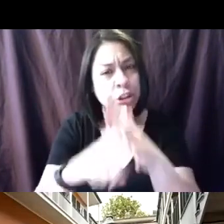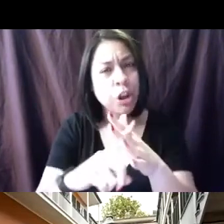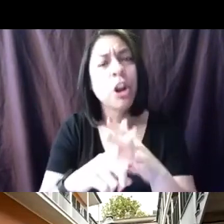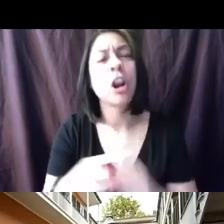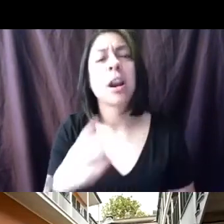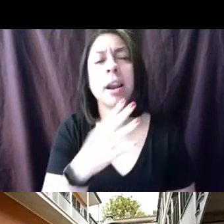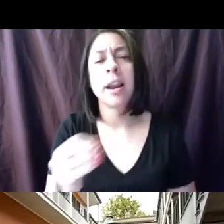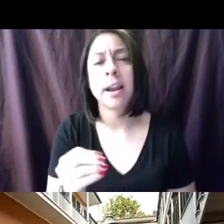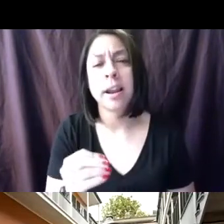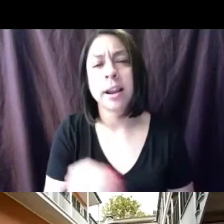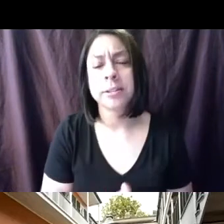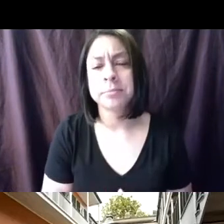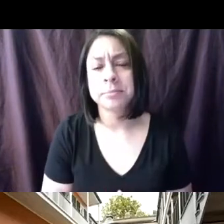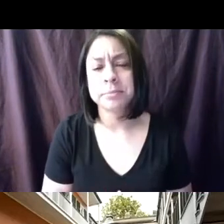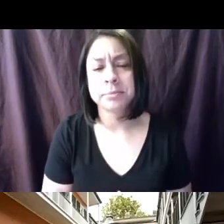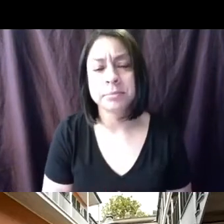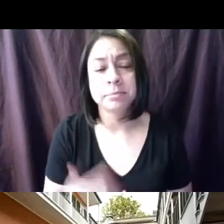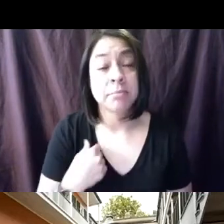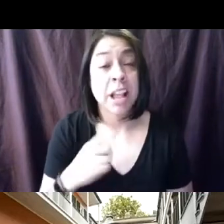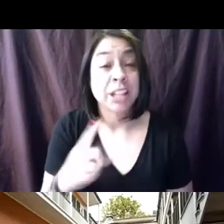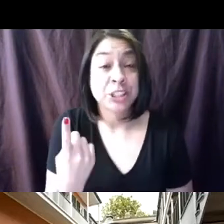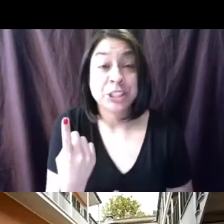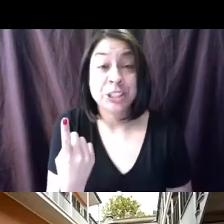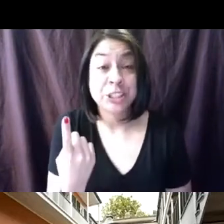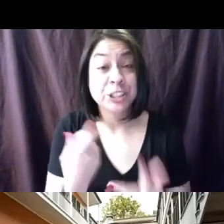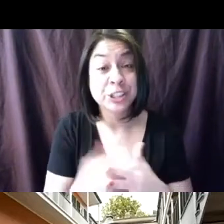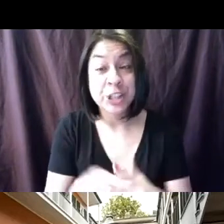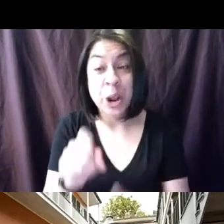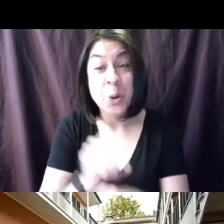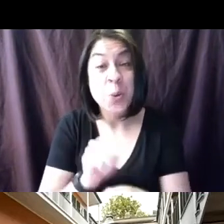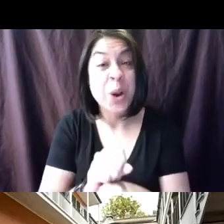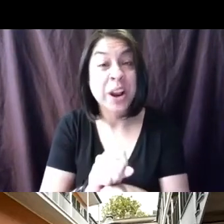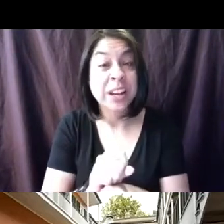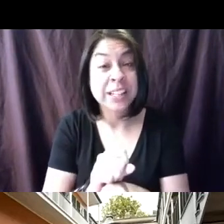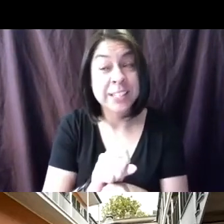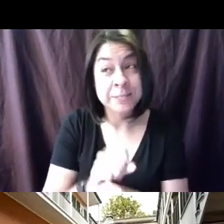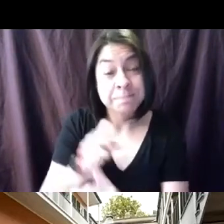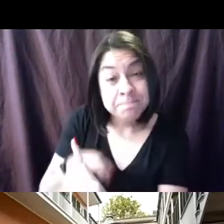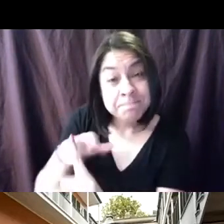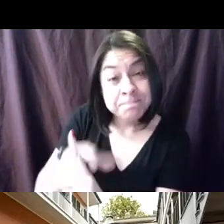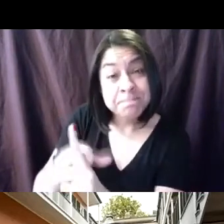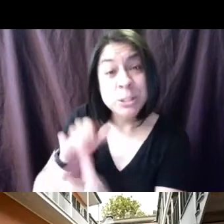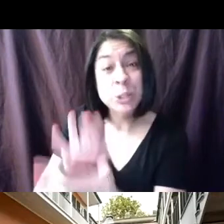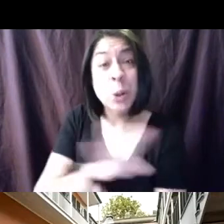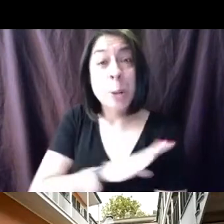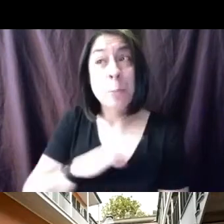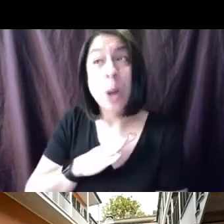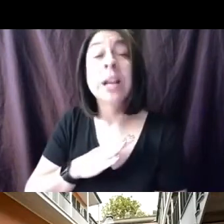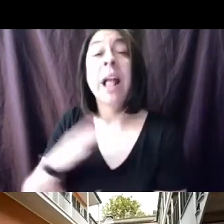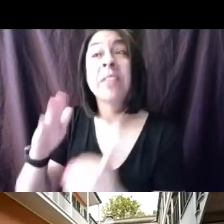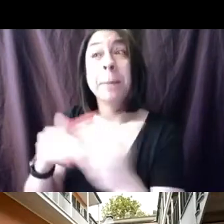started, I guess, working on the school board's nerves on getting the building turned over.